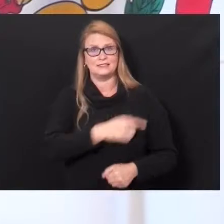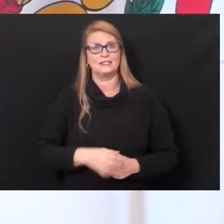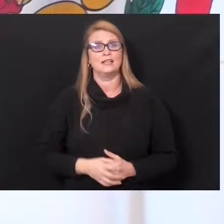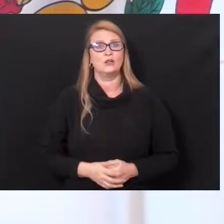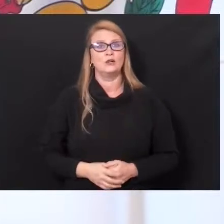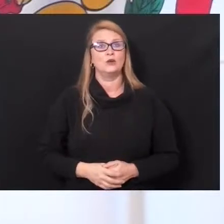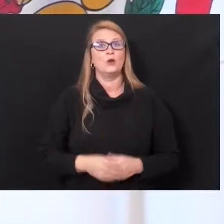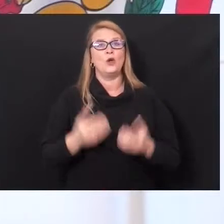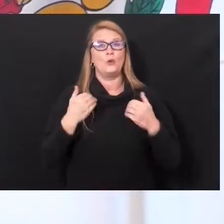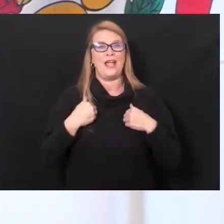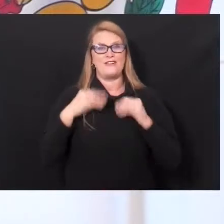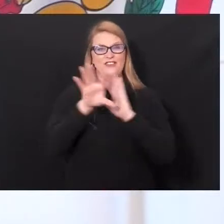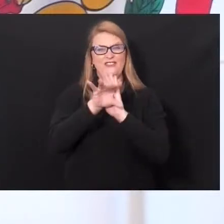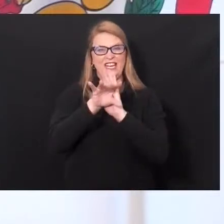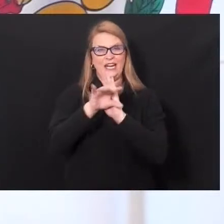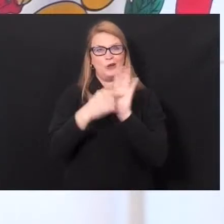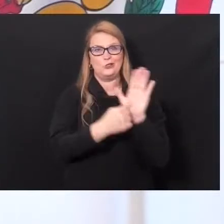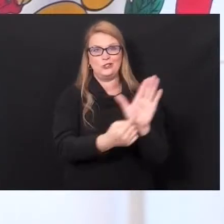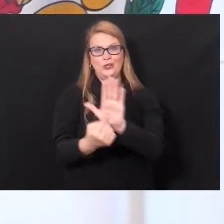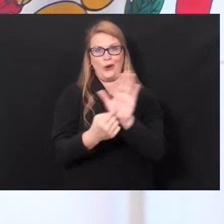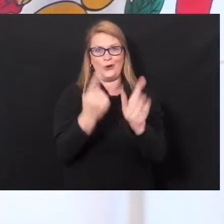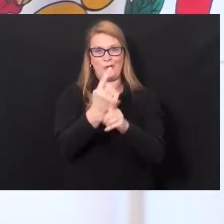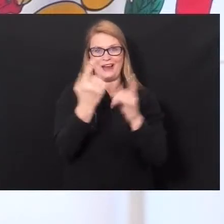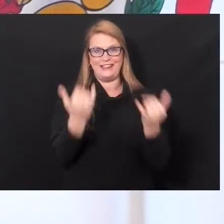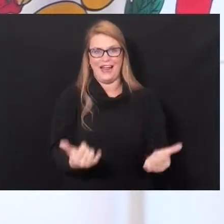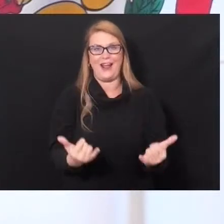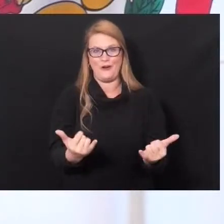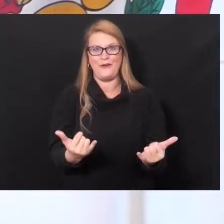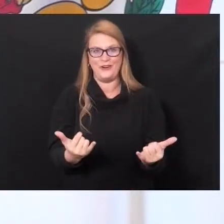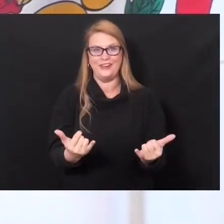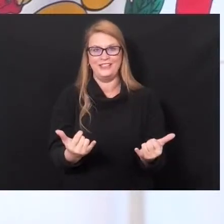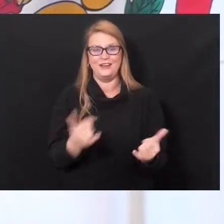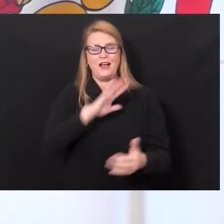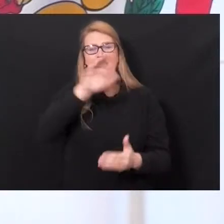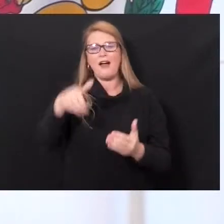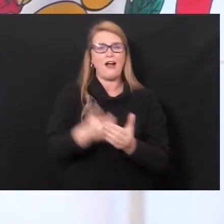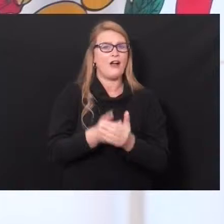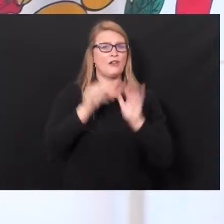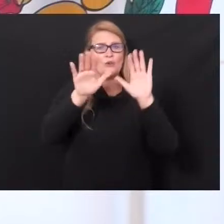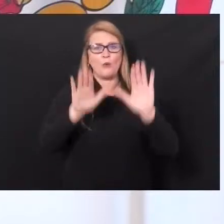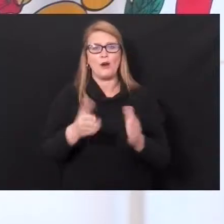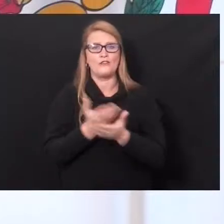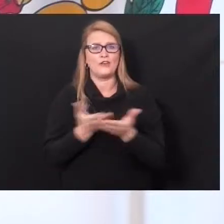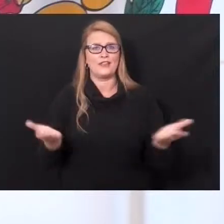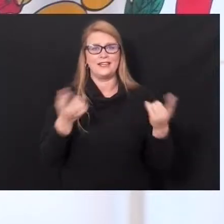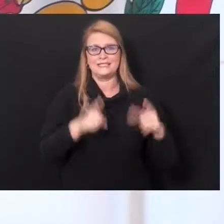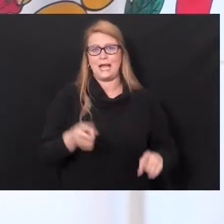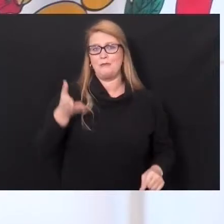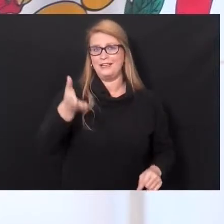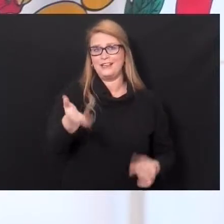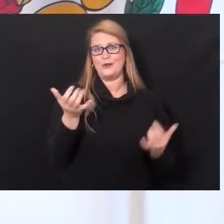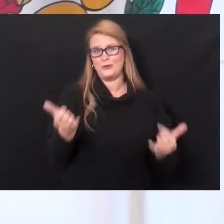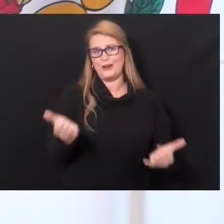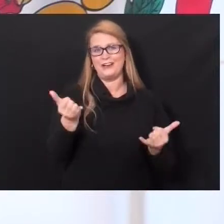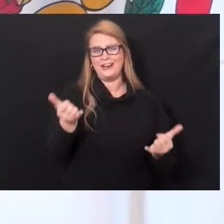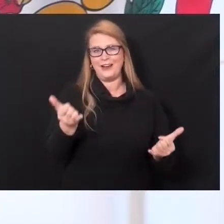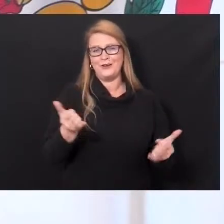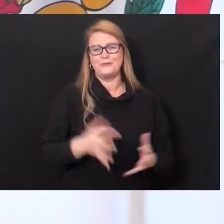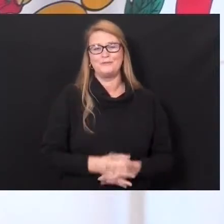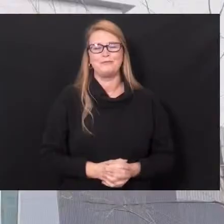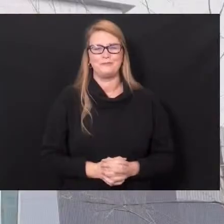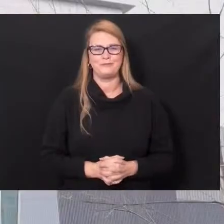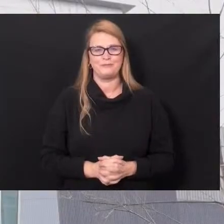And we've got a video we want to play to you right now about all the great stuff that's going on within that clinic and everything and all the good work they're